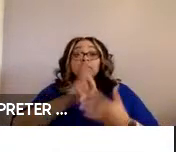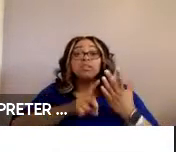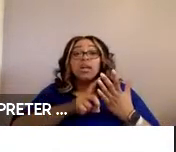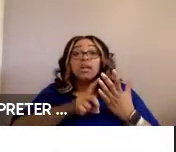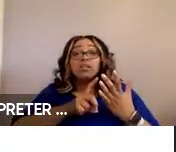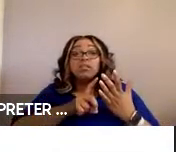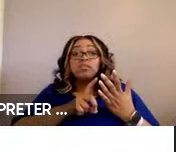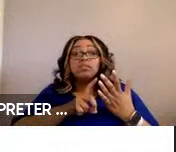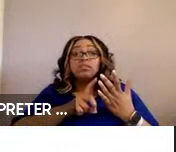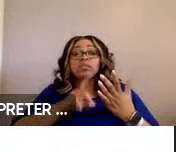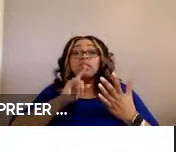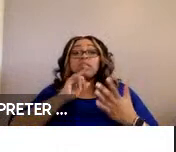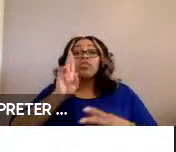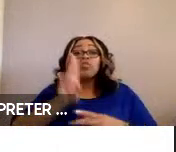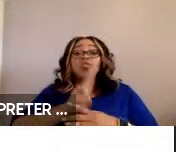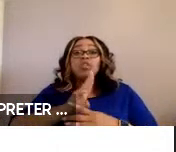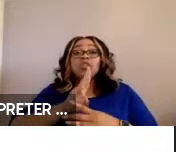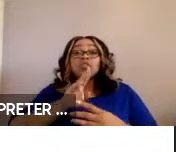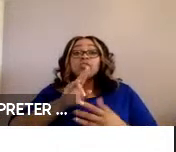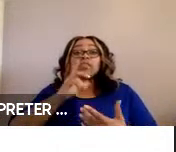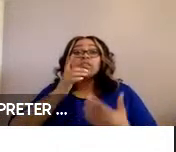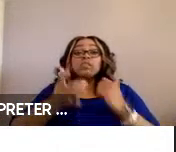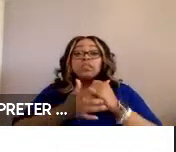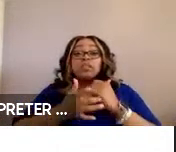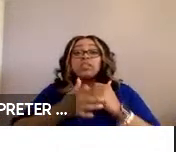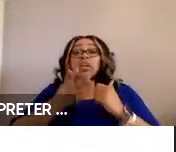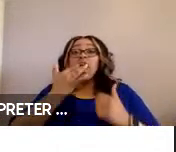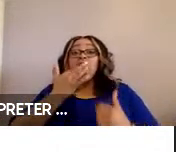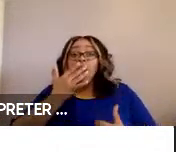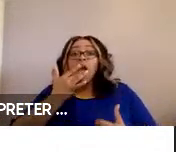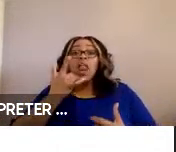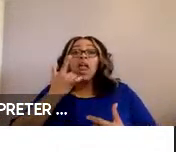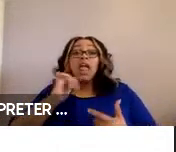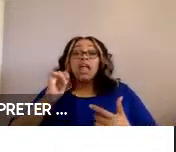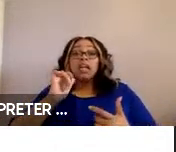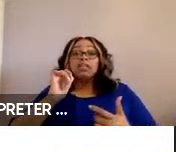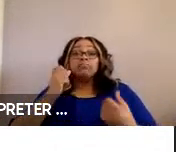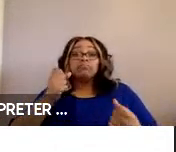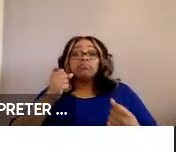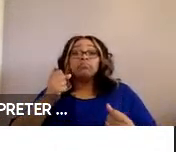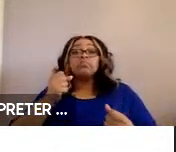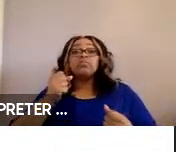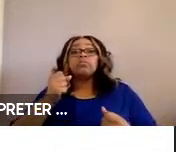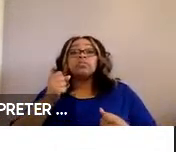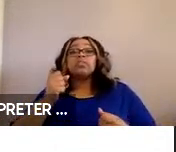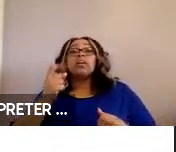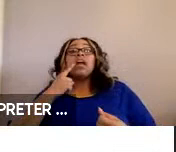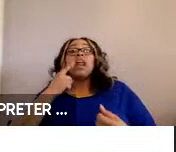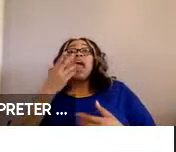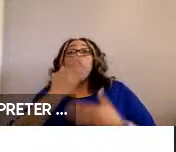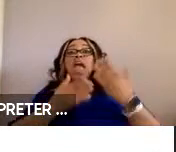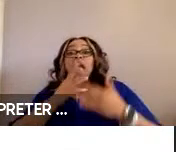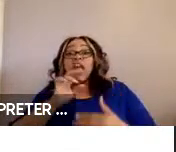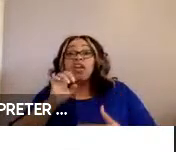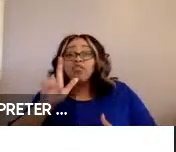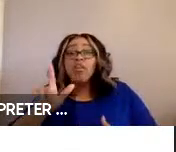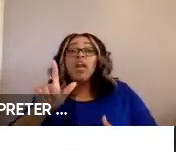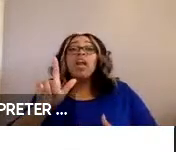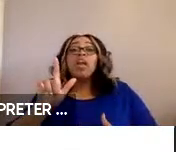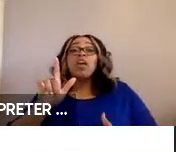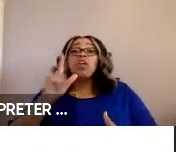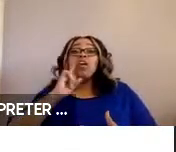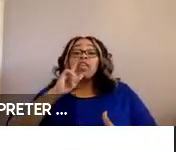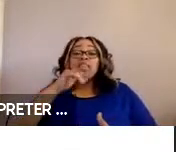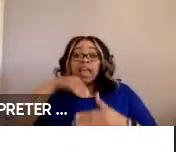including utilization of contrast, texture, and color on any vehicle steps, installation of a handrail on the vehicle exterior near